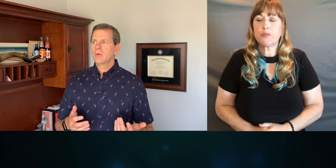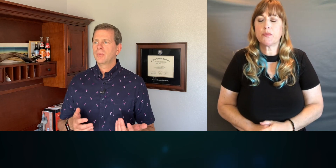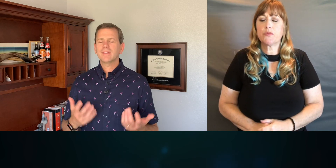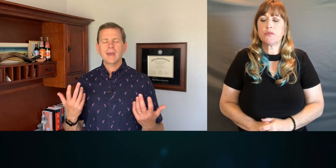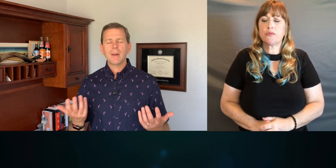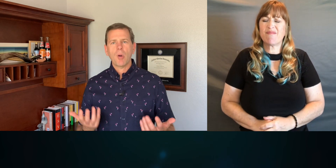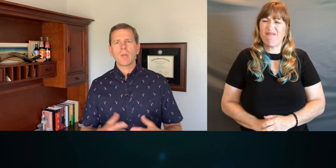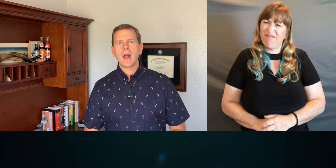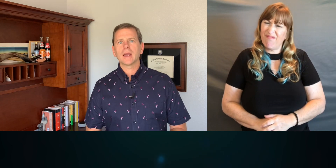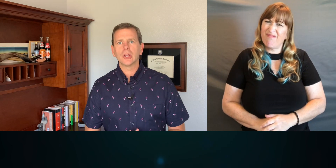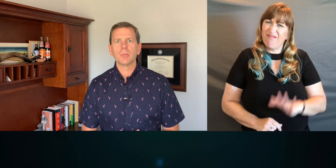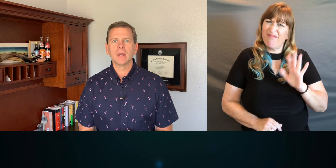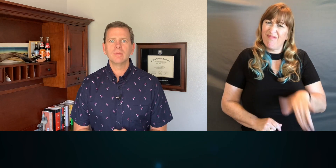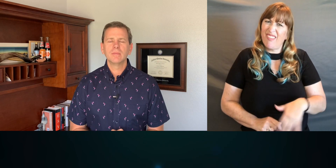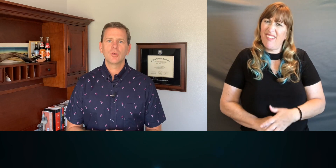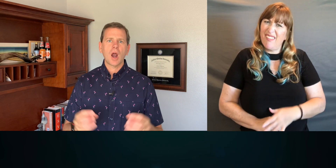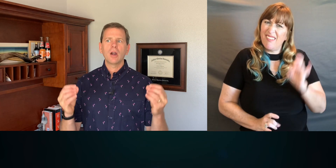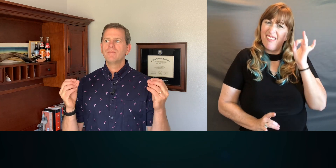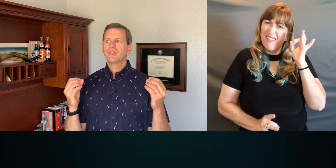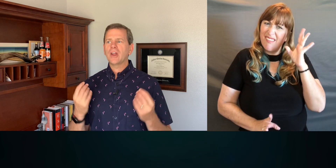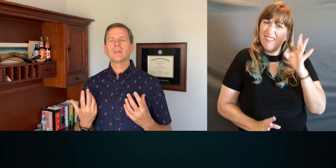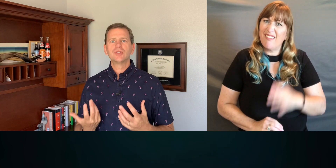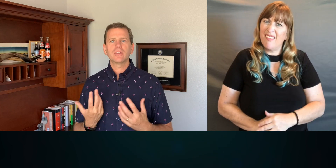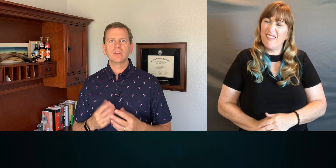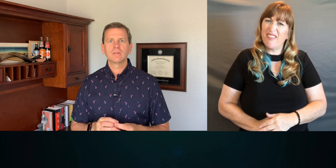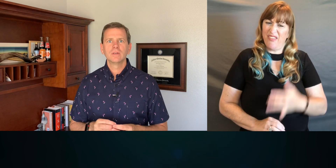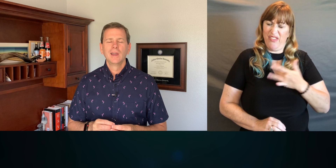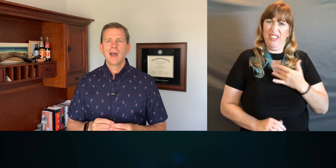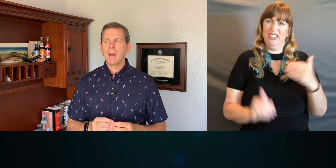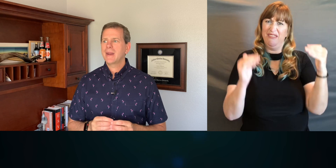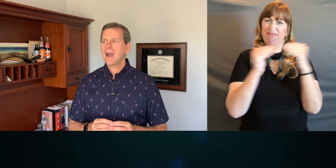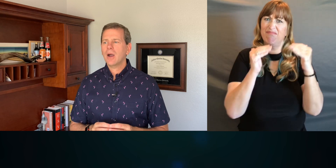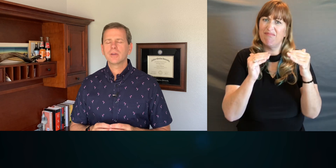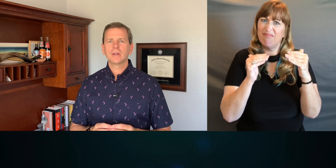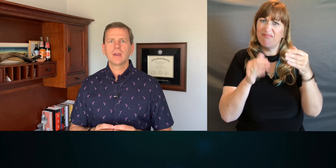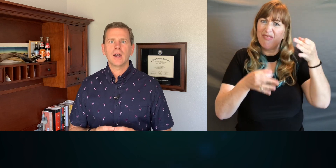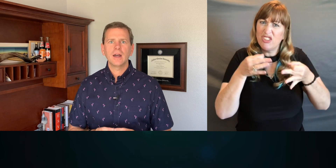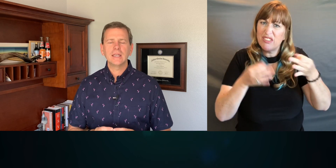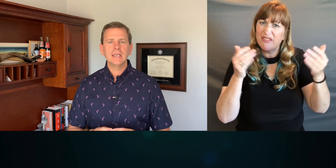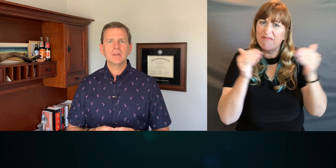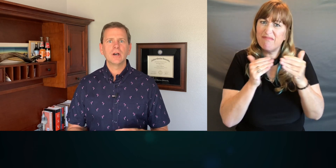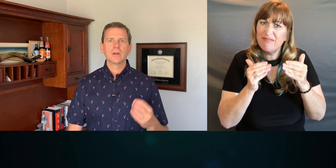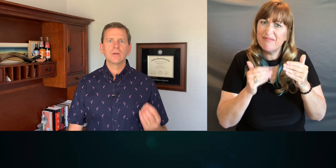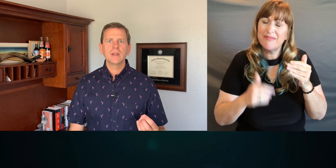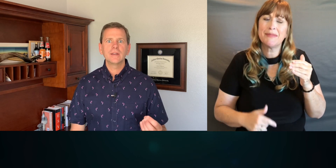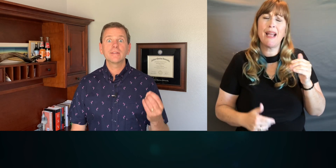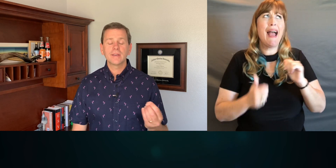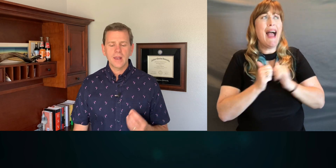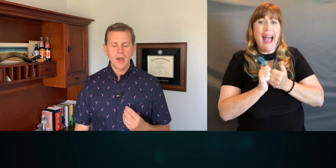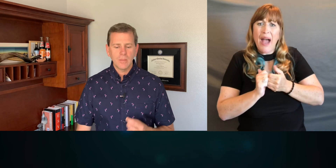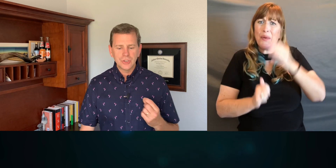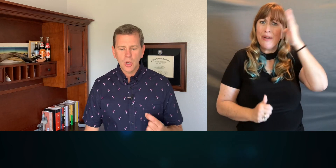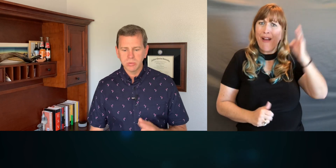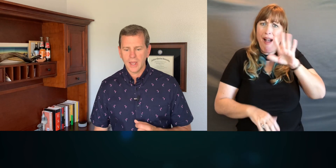you know, that's kind of problematic a little bit to our sense of justice. I mean, how could God even agree to